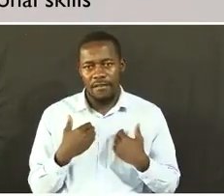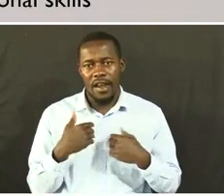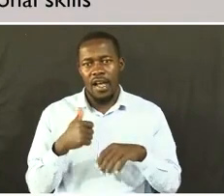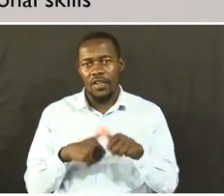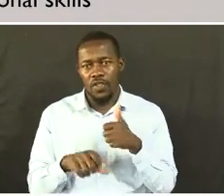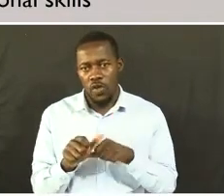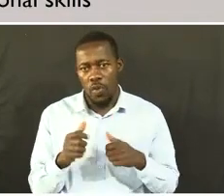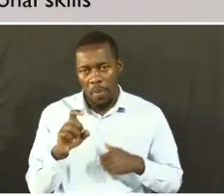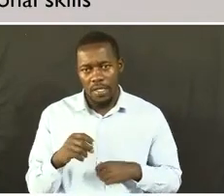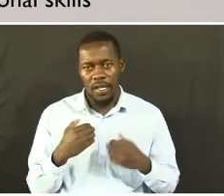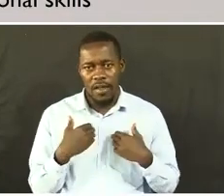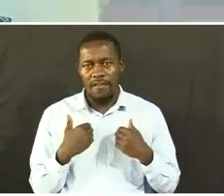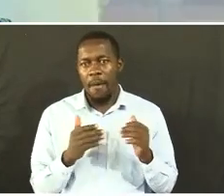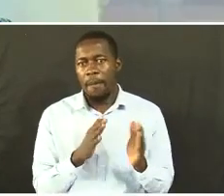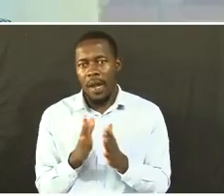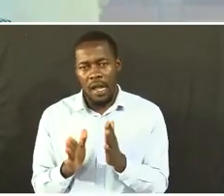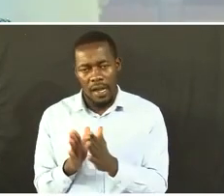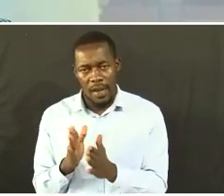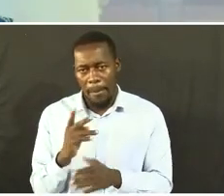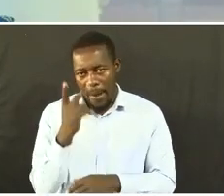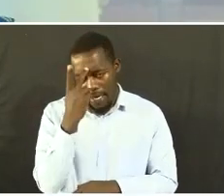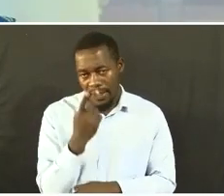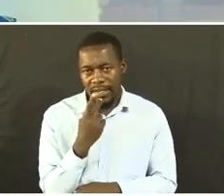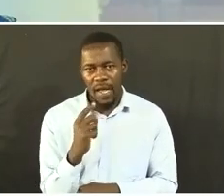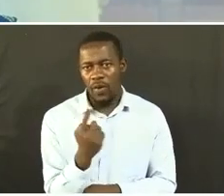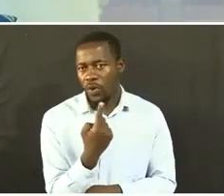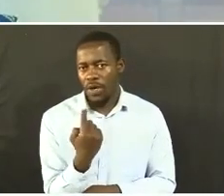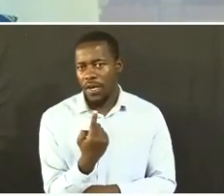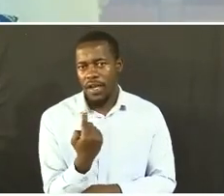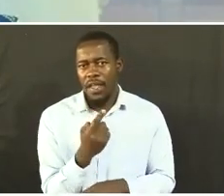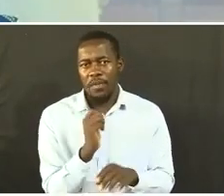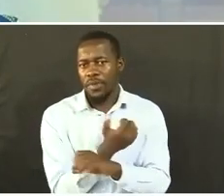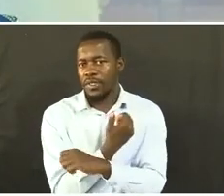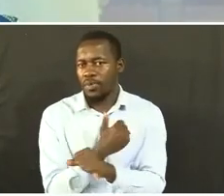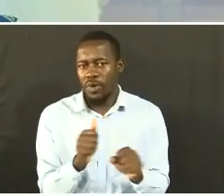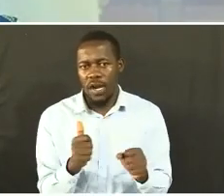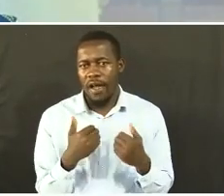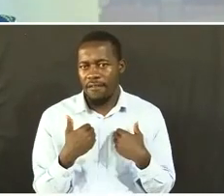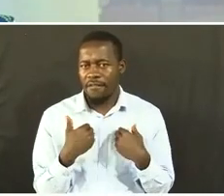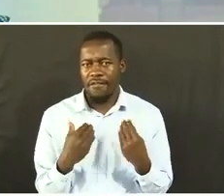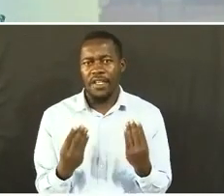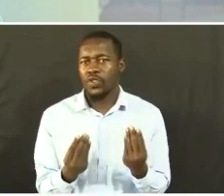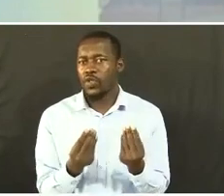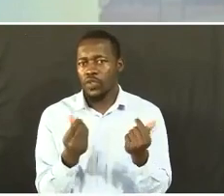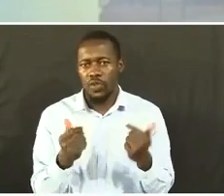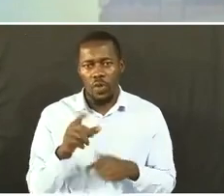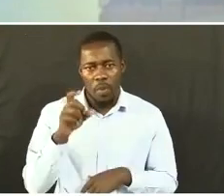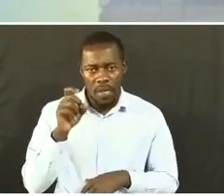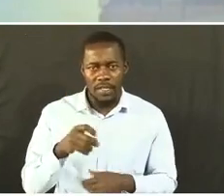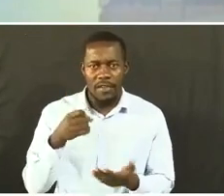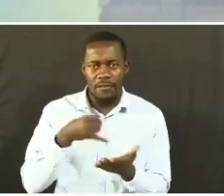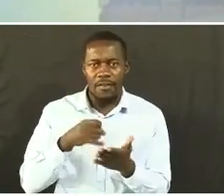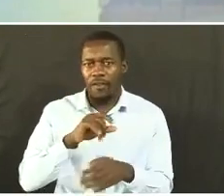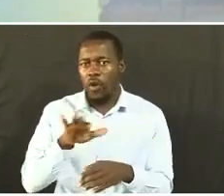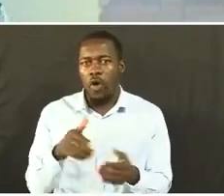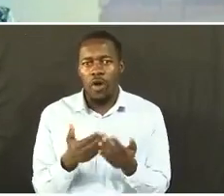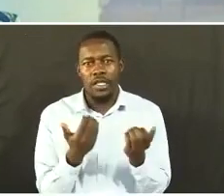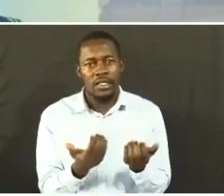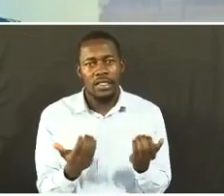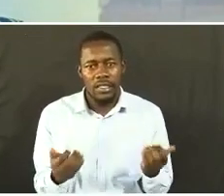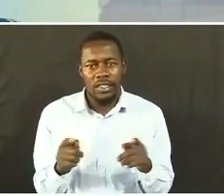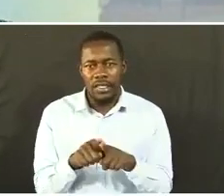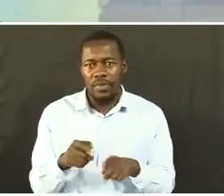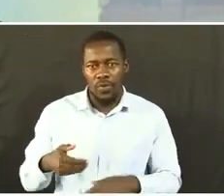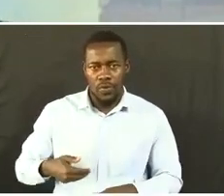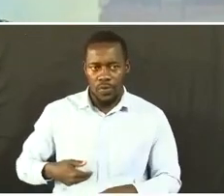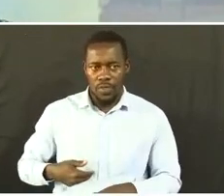young people. Parents alone cannot talk about drugs without involving their children. We need to promote prevention and treatment options for